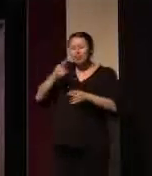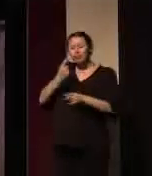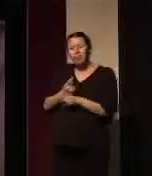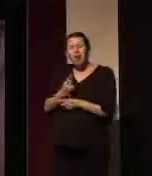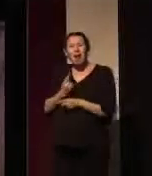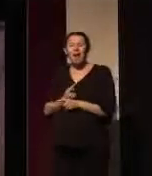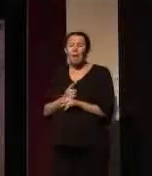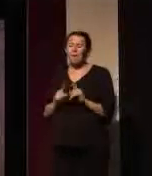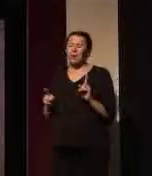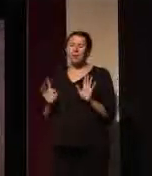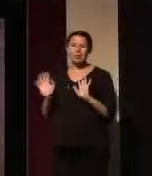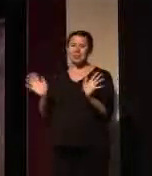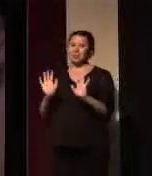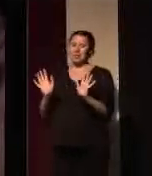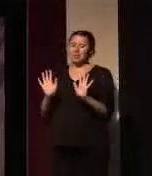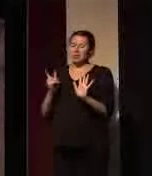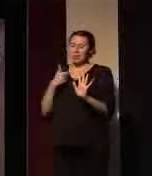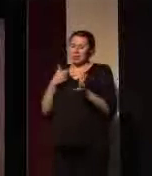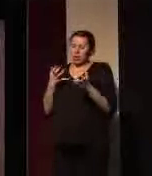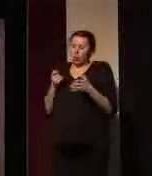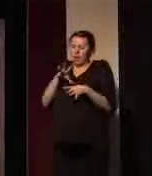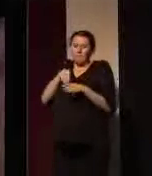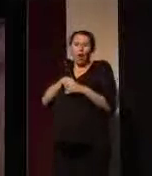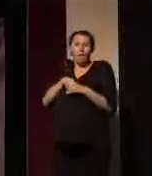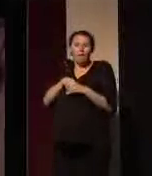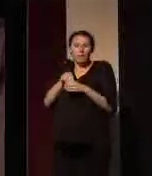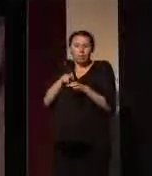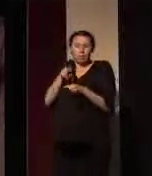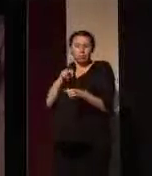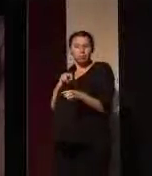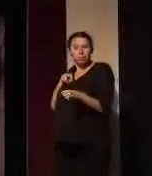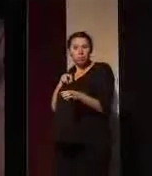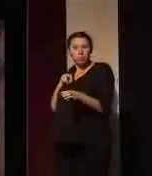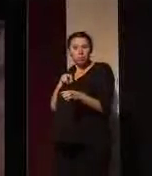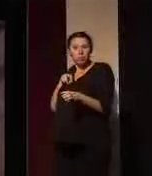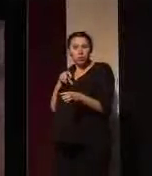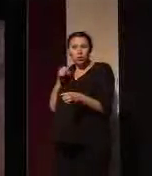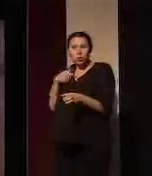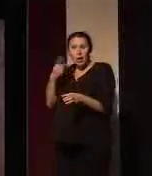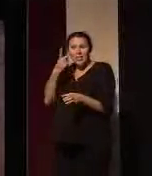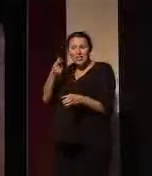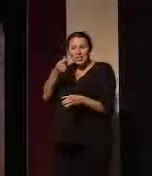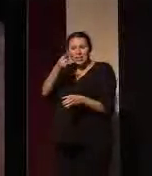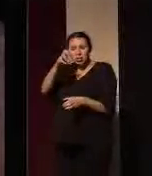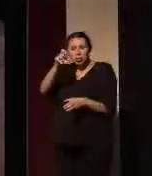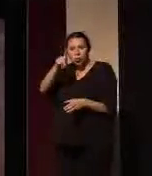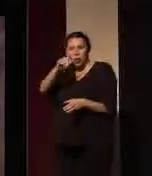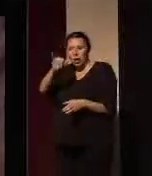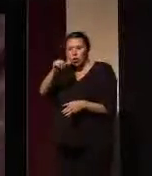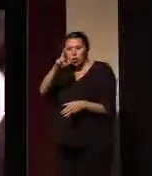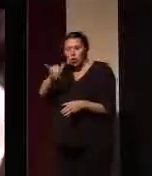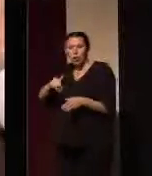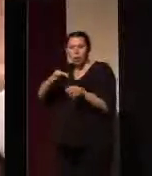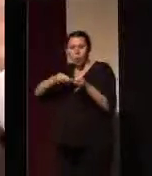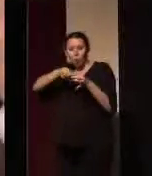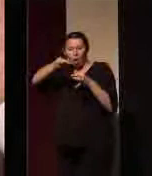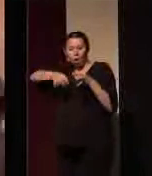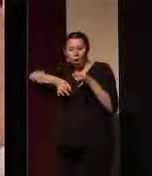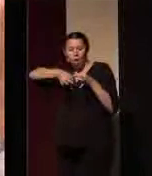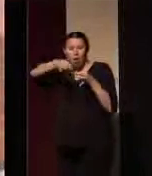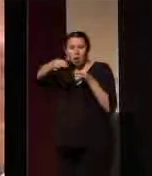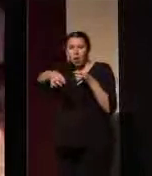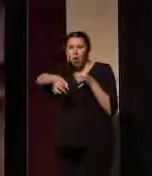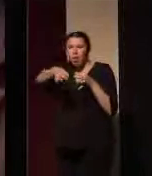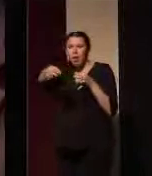happens. We're all people. So when I see this grand jury process dragging on and dragging on, that means people's memories